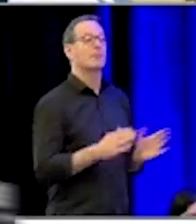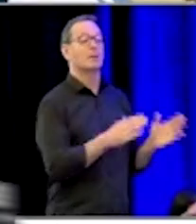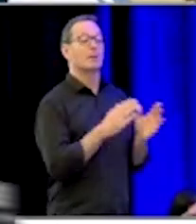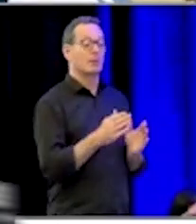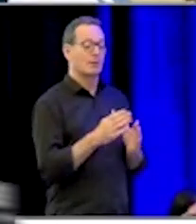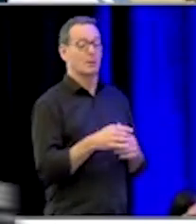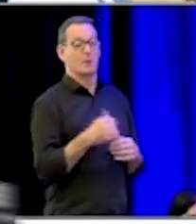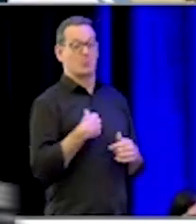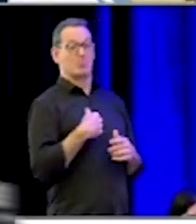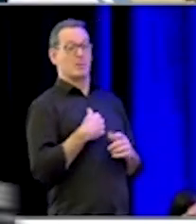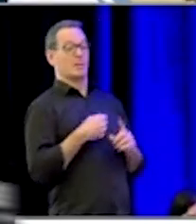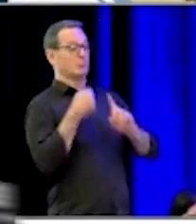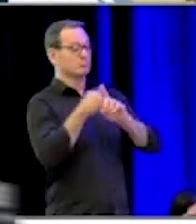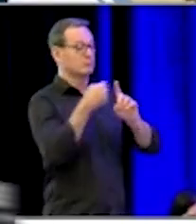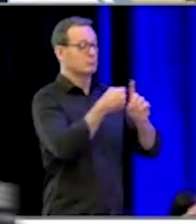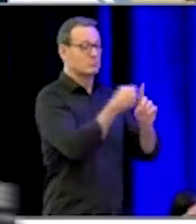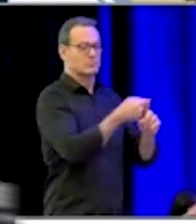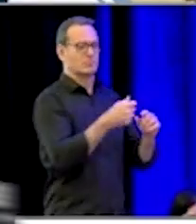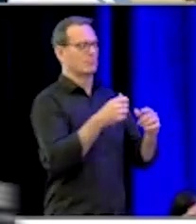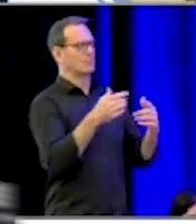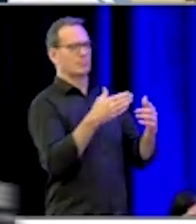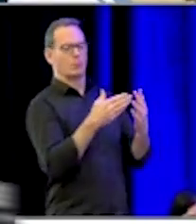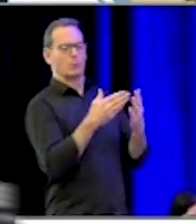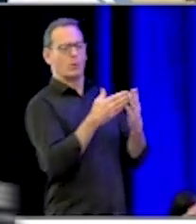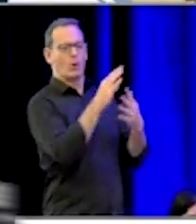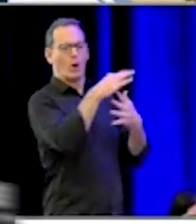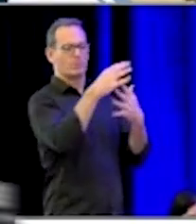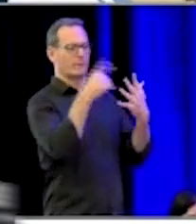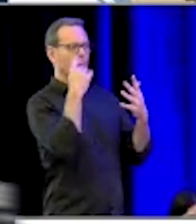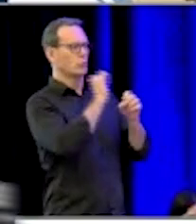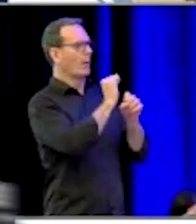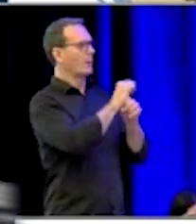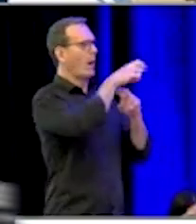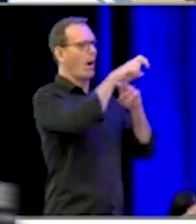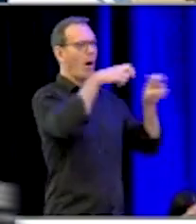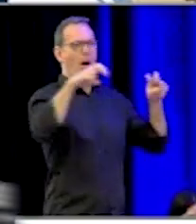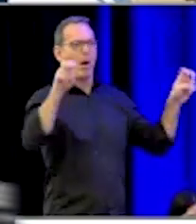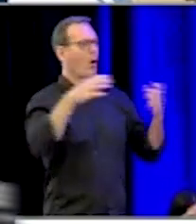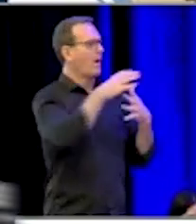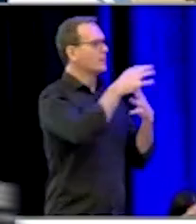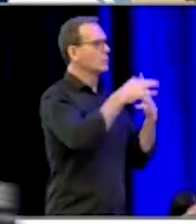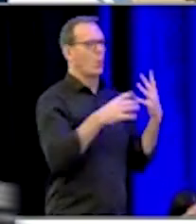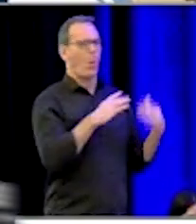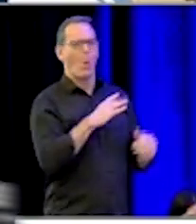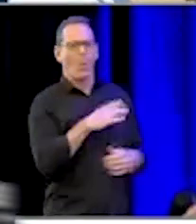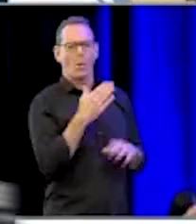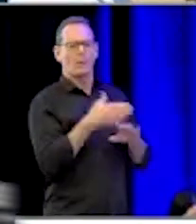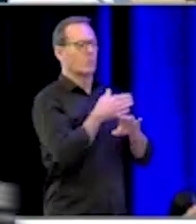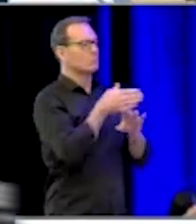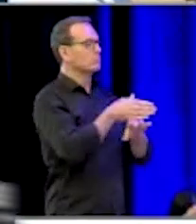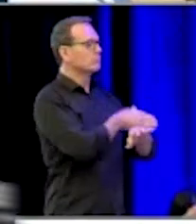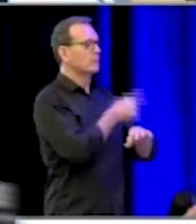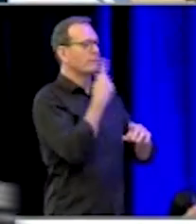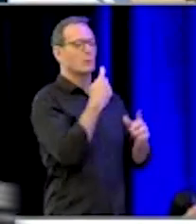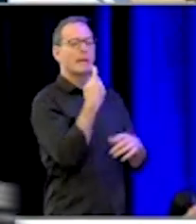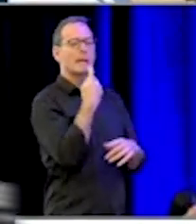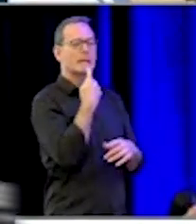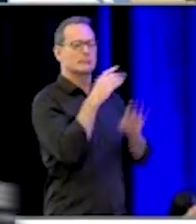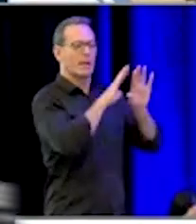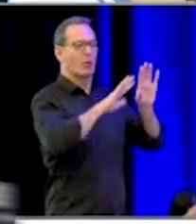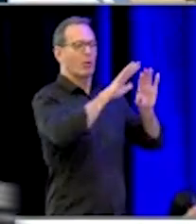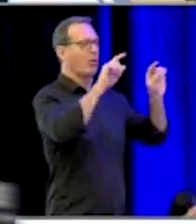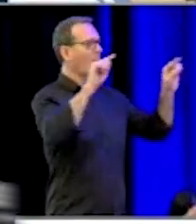glazing industry, but throughout the trades. I hope to inspire more women to pursue their careers in the trades.